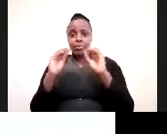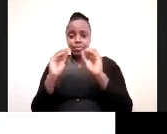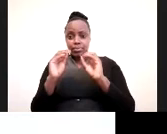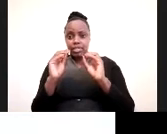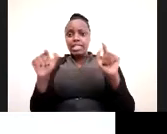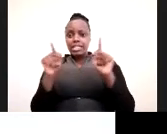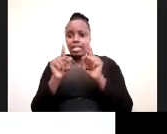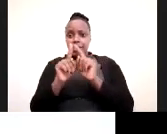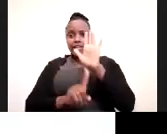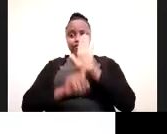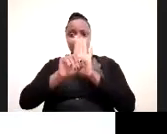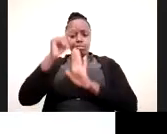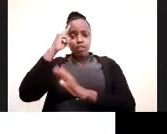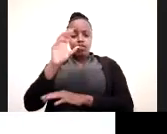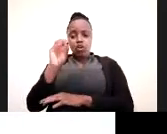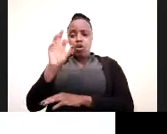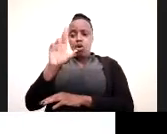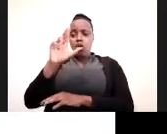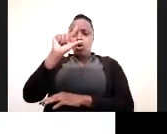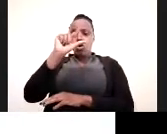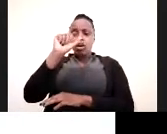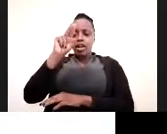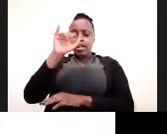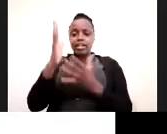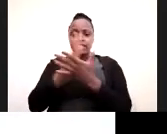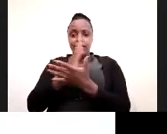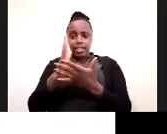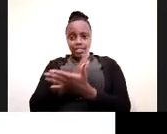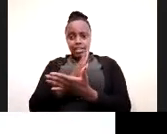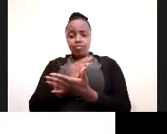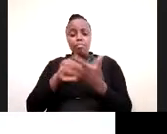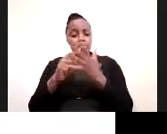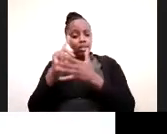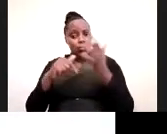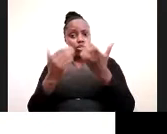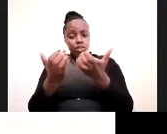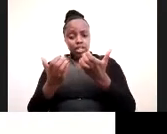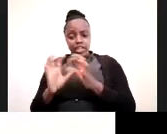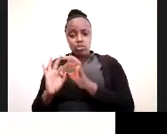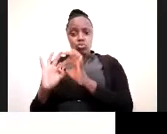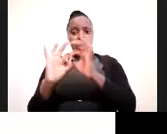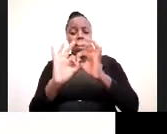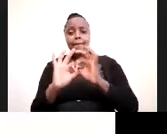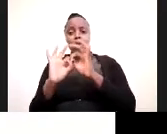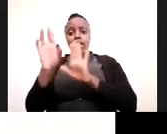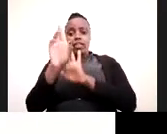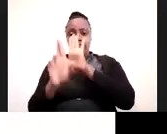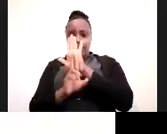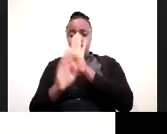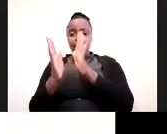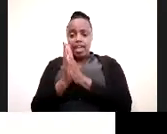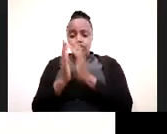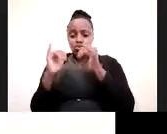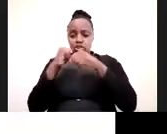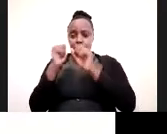such a development of the organic sector. And therefore, there was really the need to harmonize the rules and really streamline all